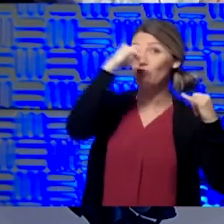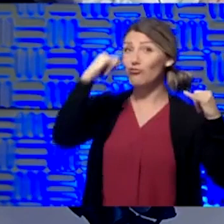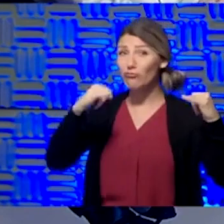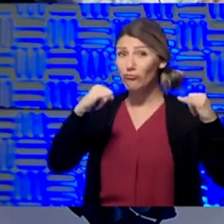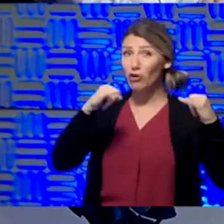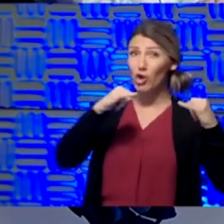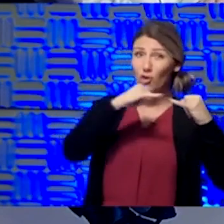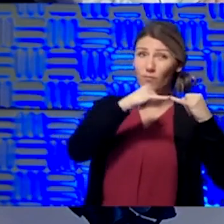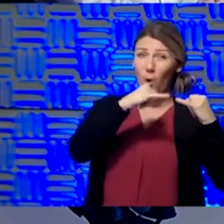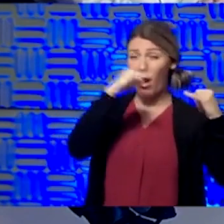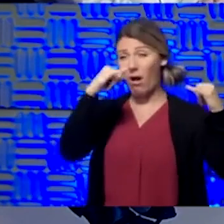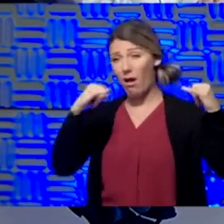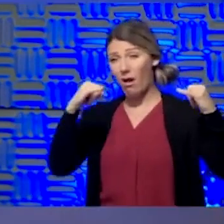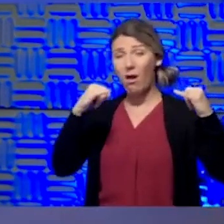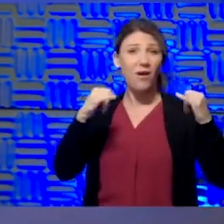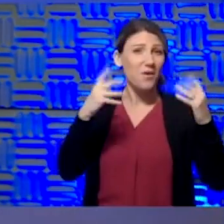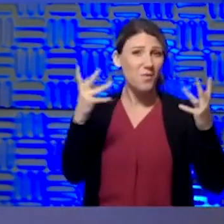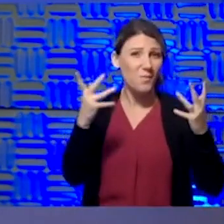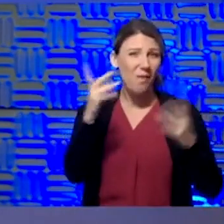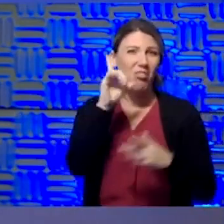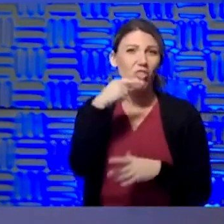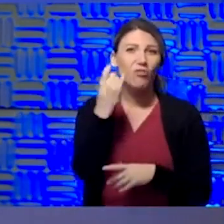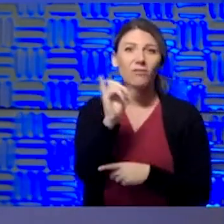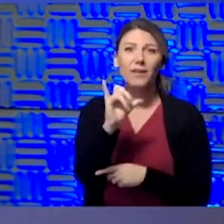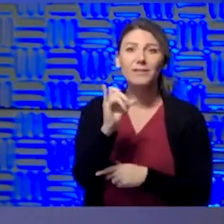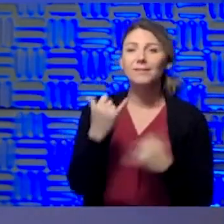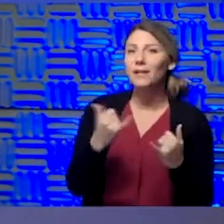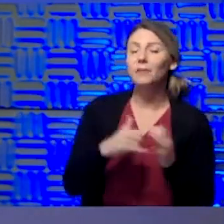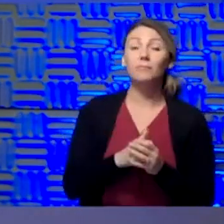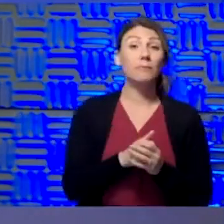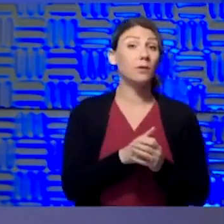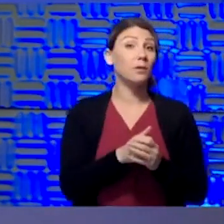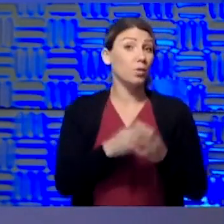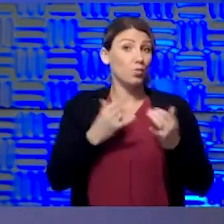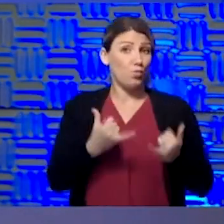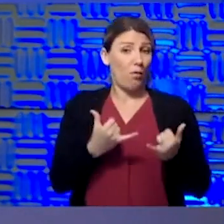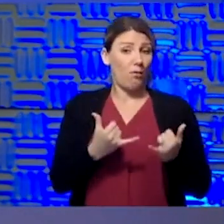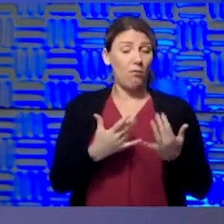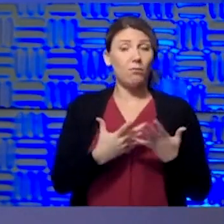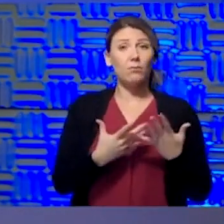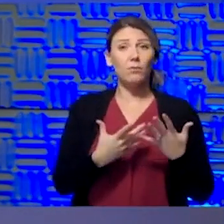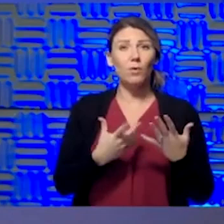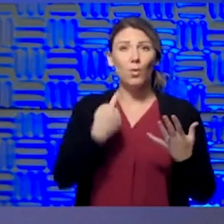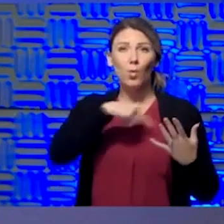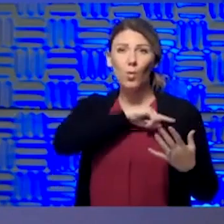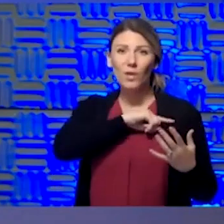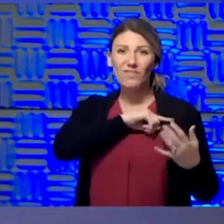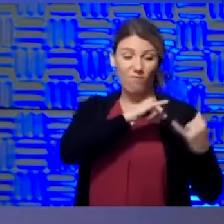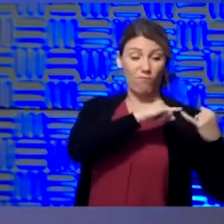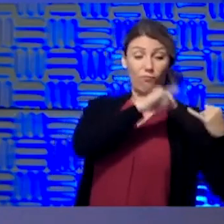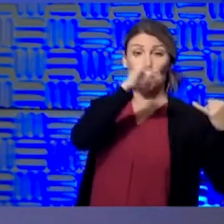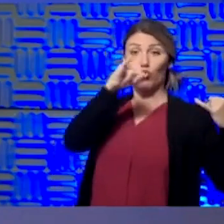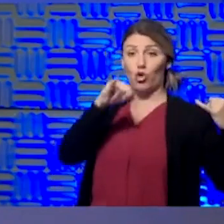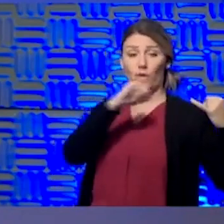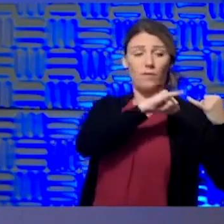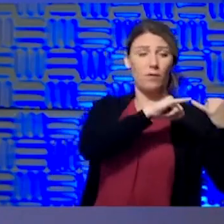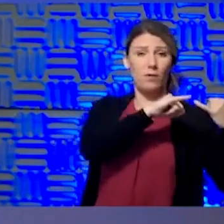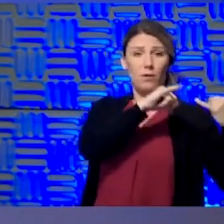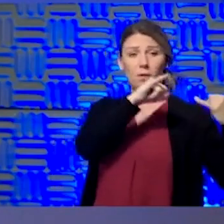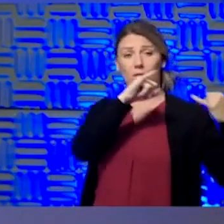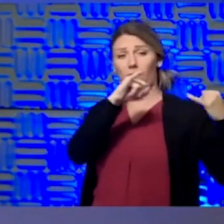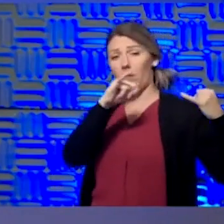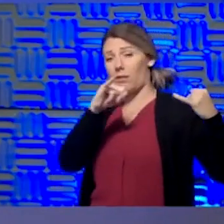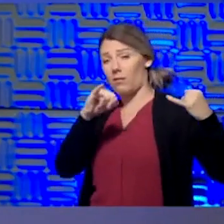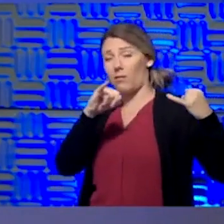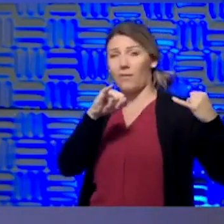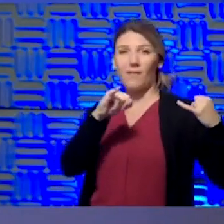are we today? I am going to say at this point we are probably have bent the curve a little bit into the way that we wanted it